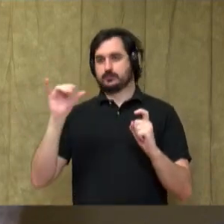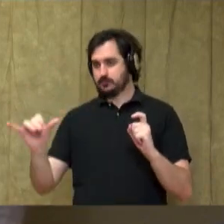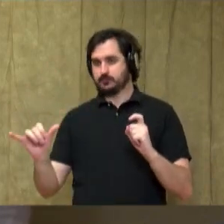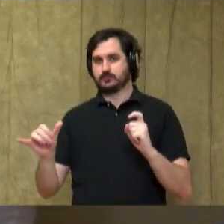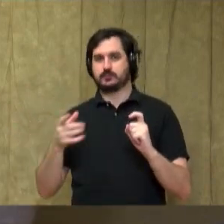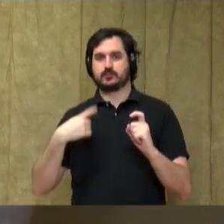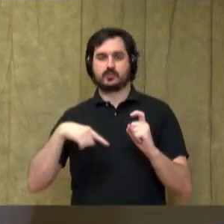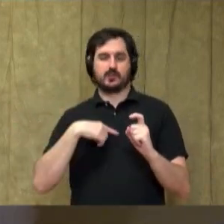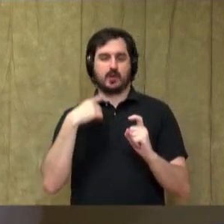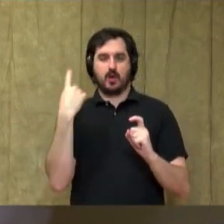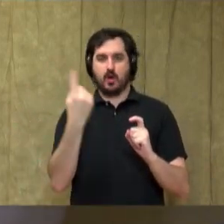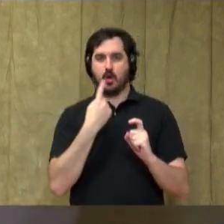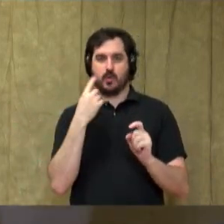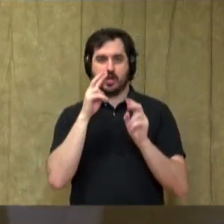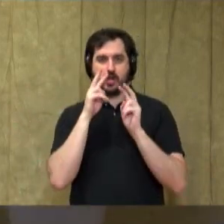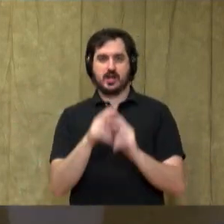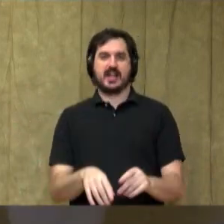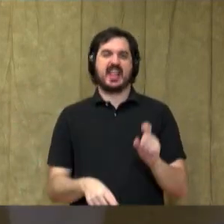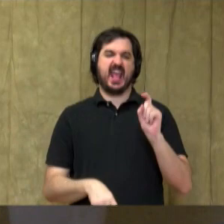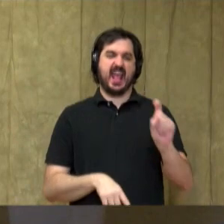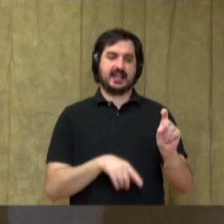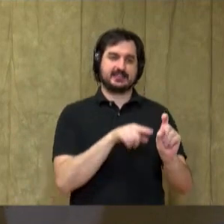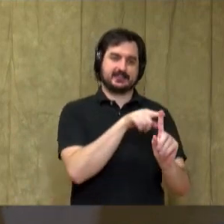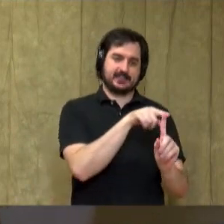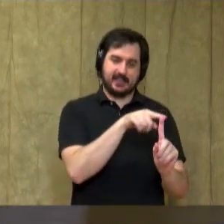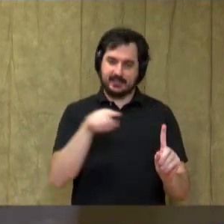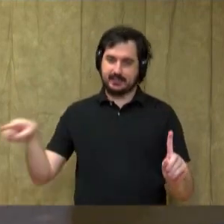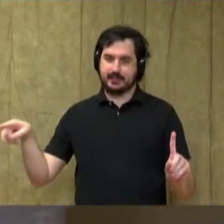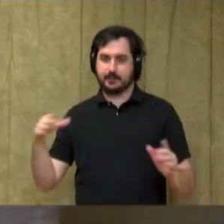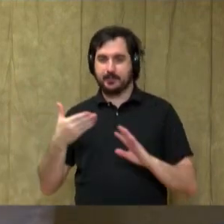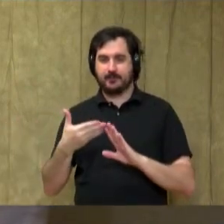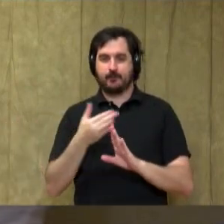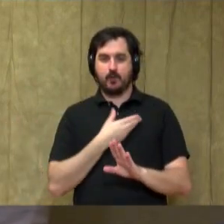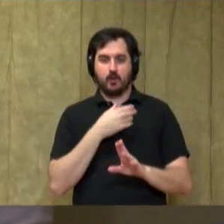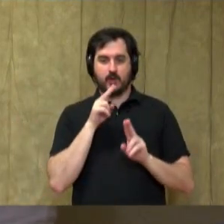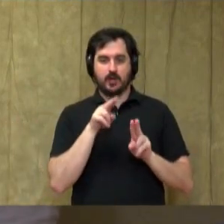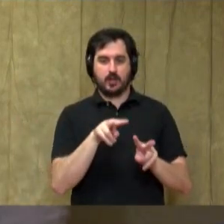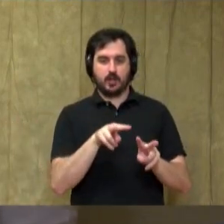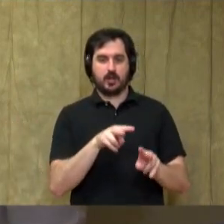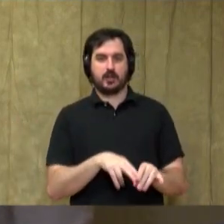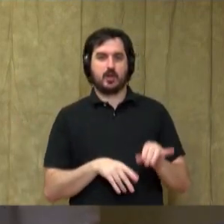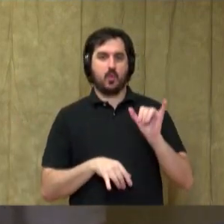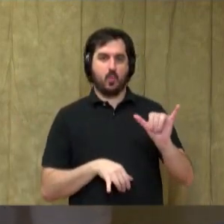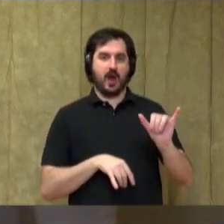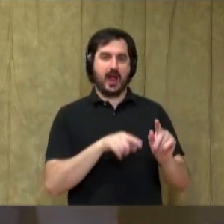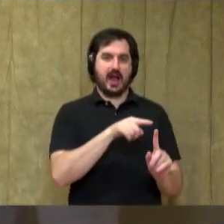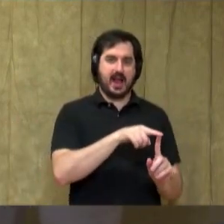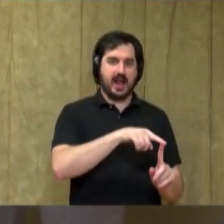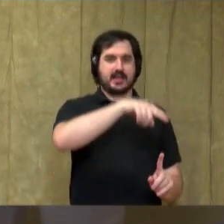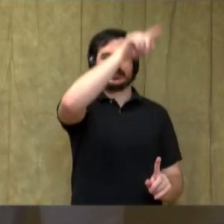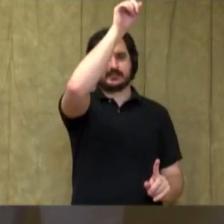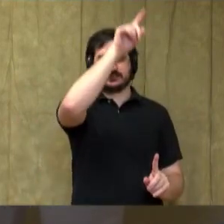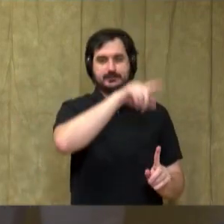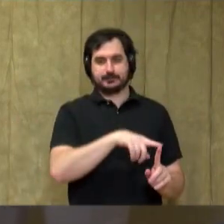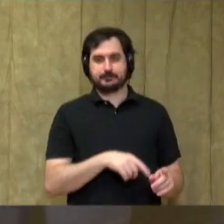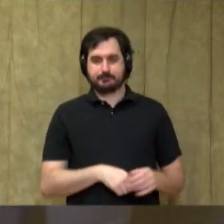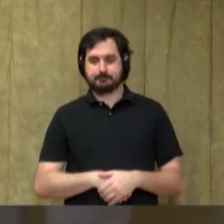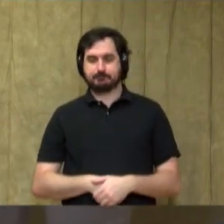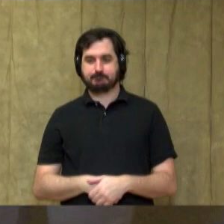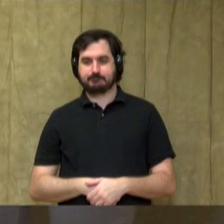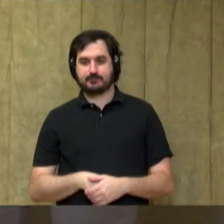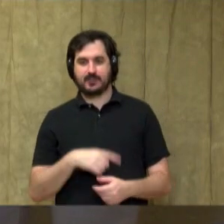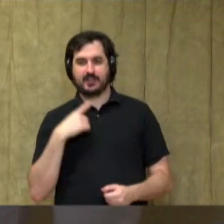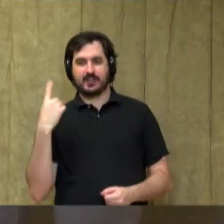x-axis before we look at the y-axis. I also say over, the word over,